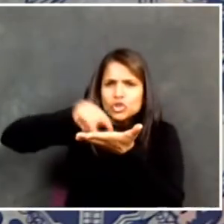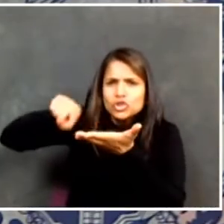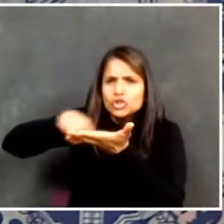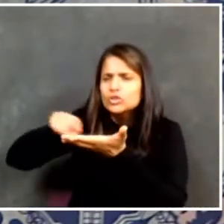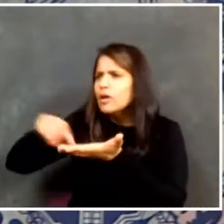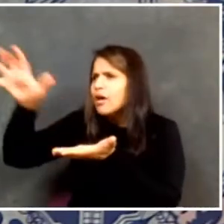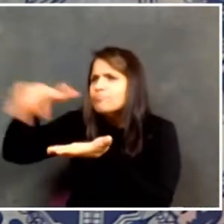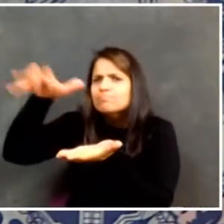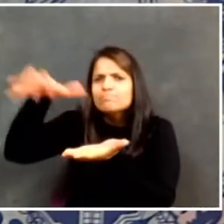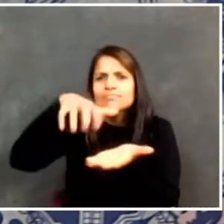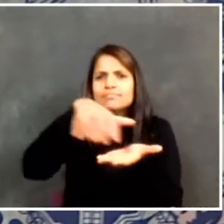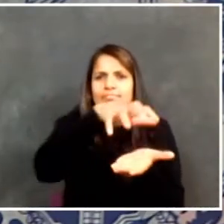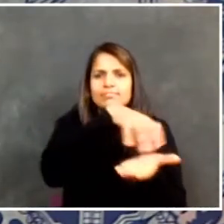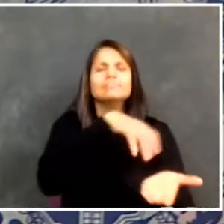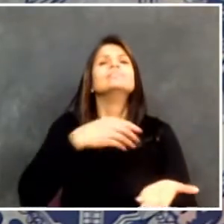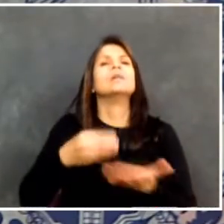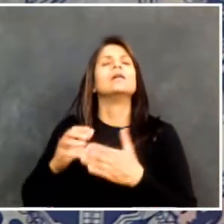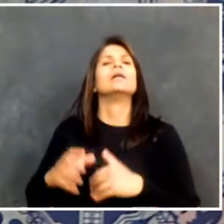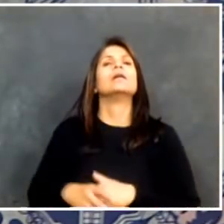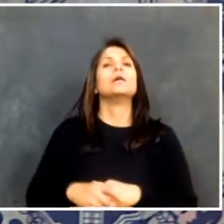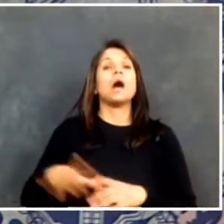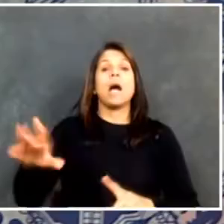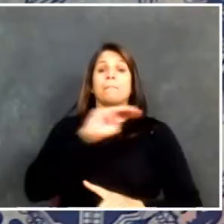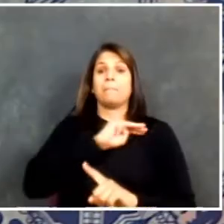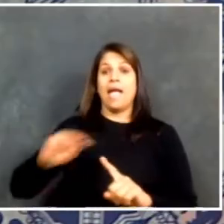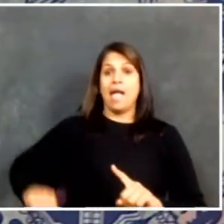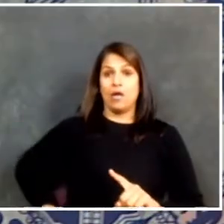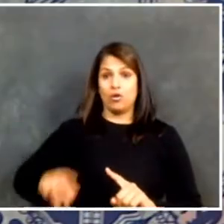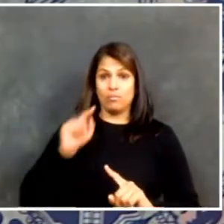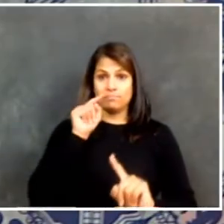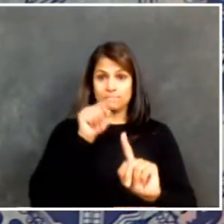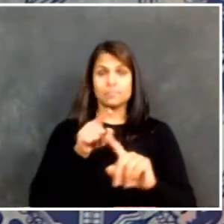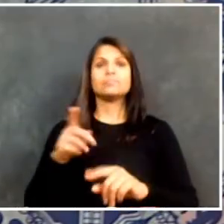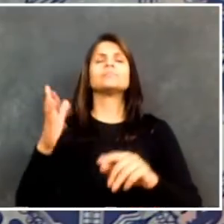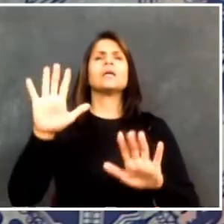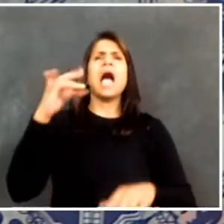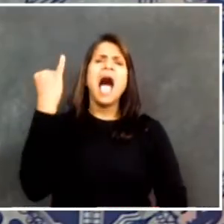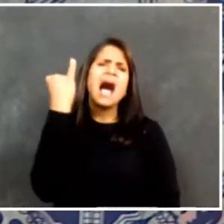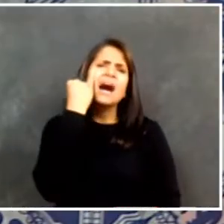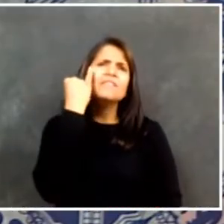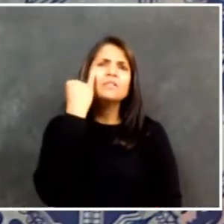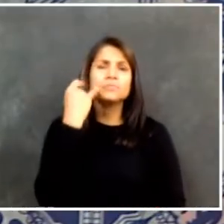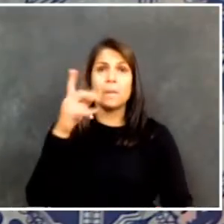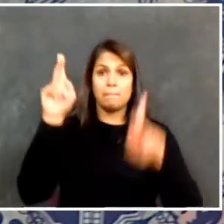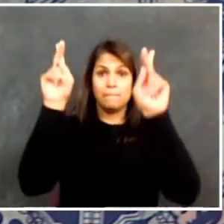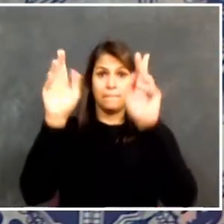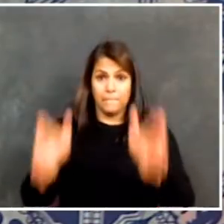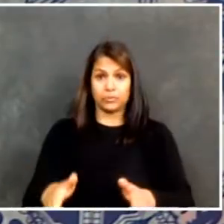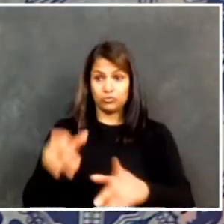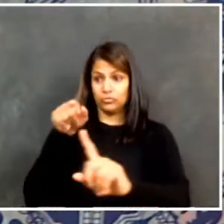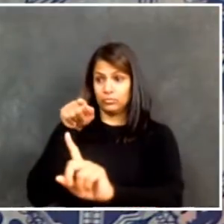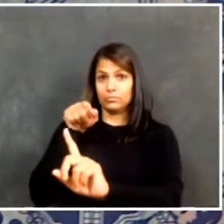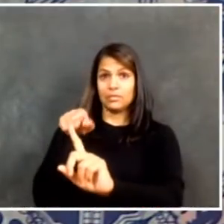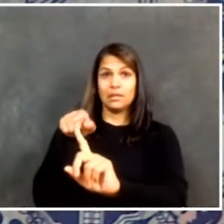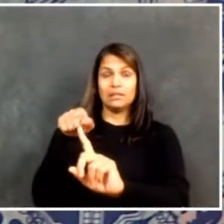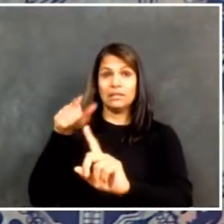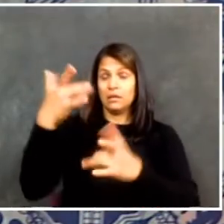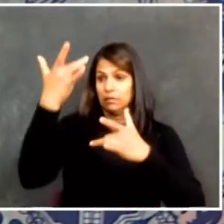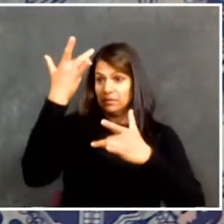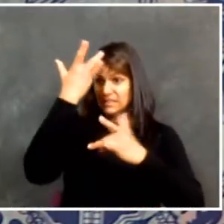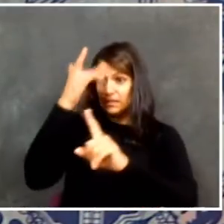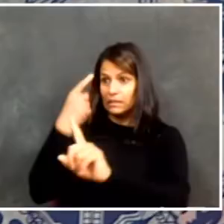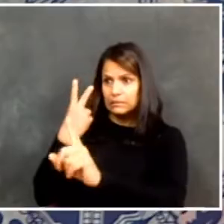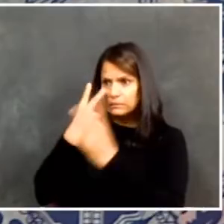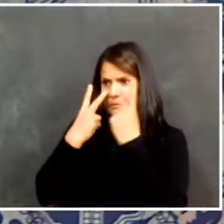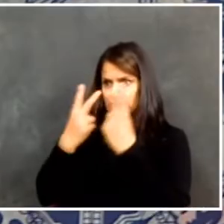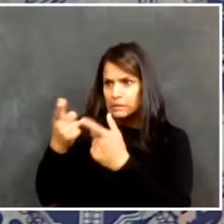an immediate danger, of course they were going to be admitted. And what public hospitals did, and I think they did it very well, was